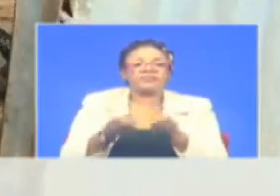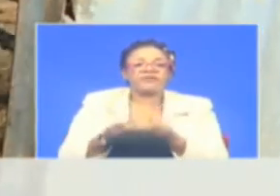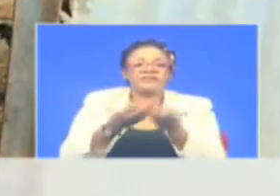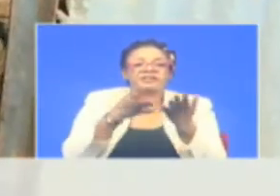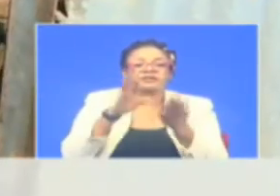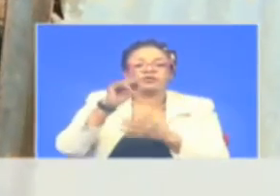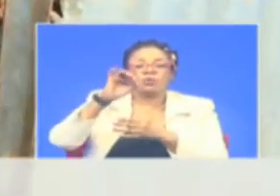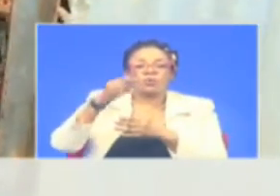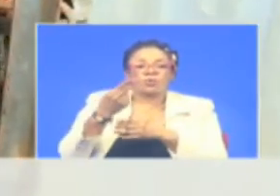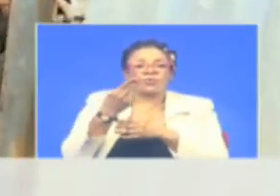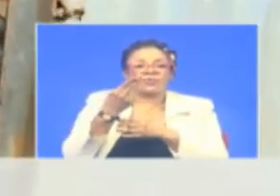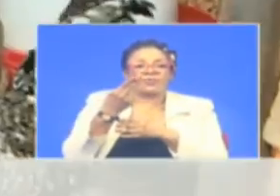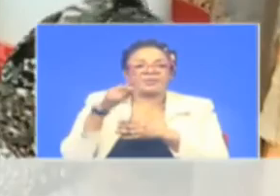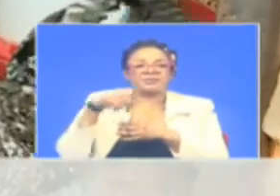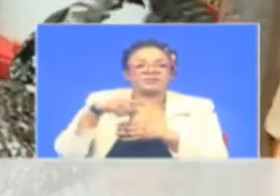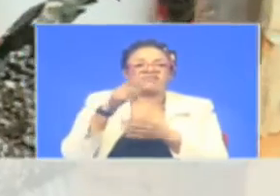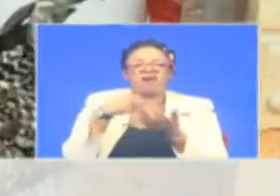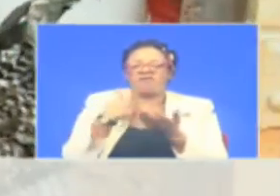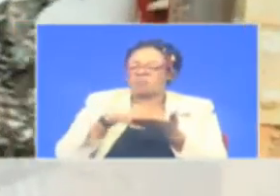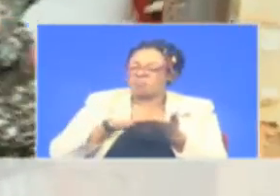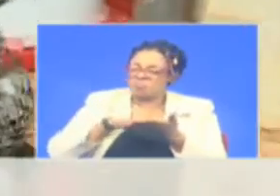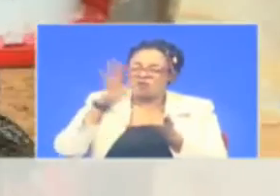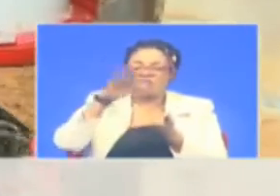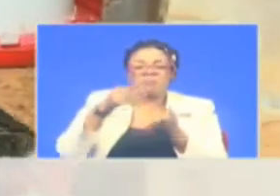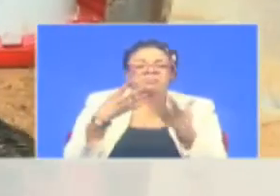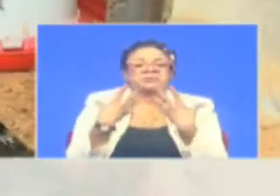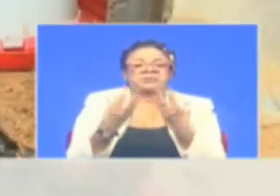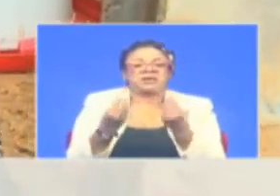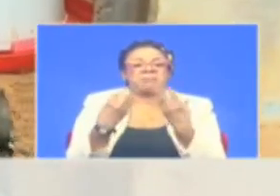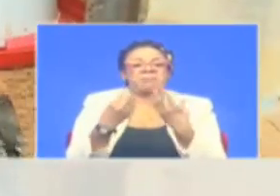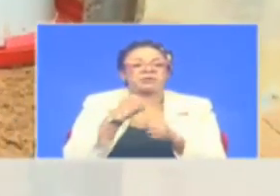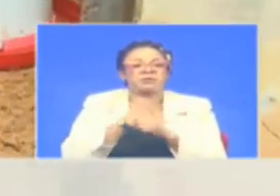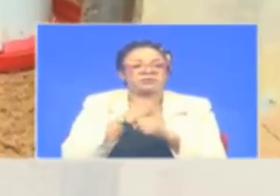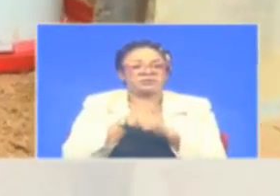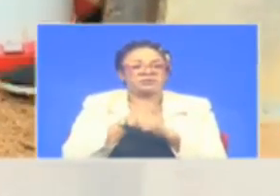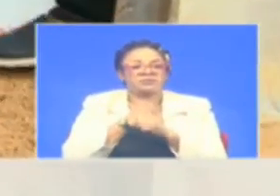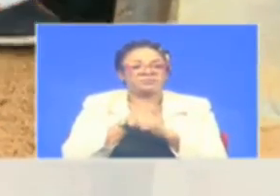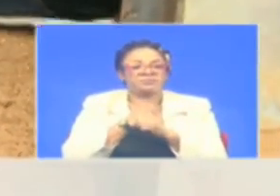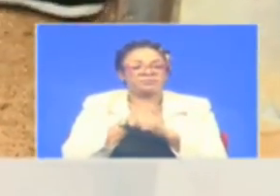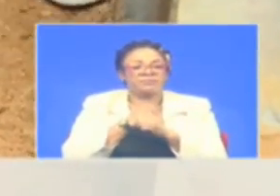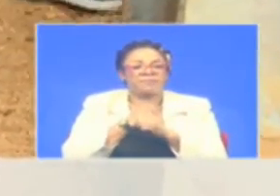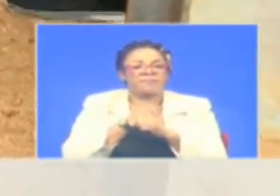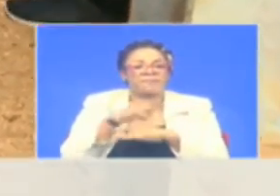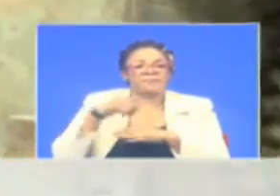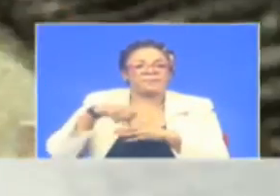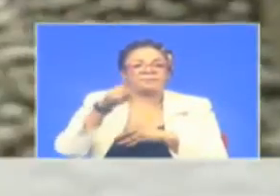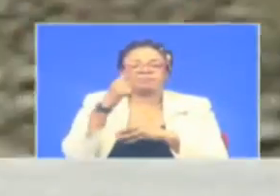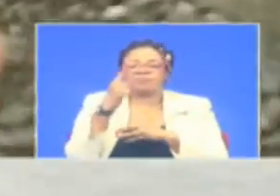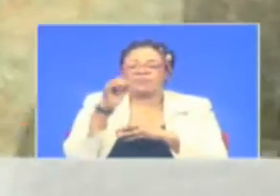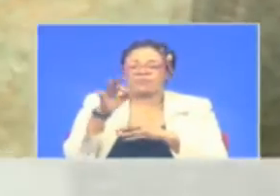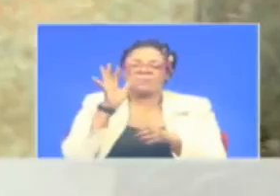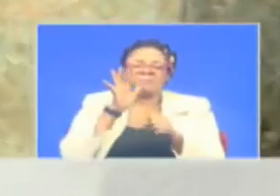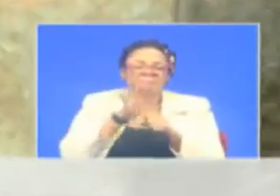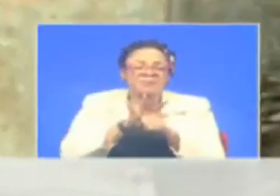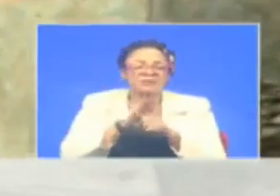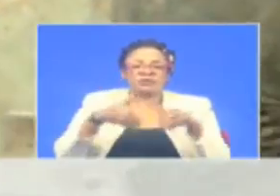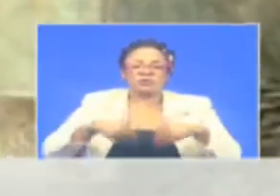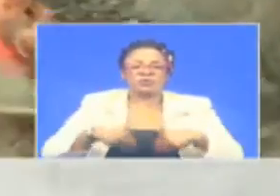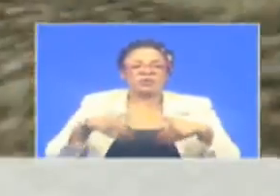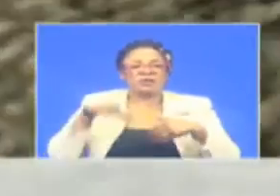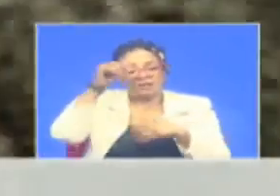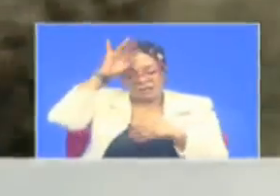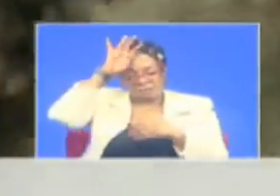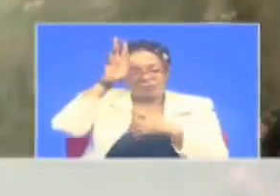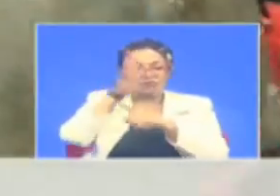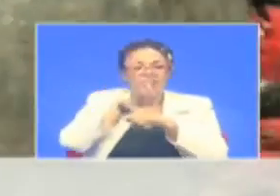Wanjiro, is reaping much more from this simple task. Ruth is just one of the many youth in Kiambu County that are using